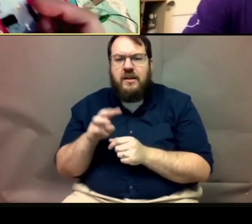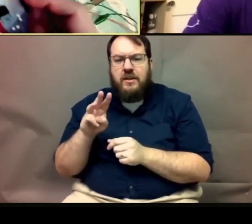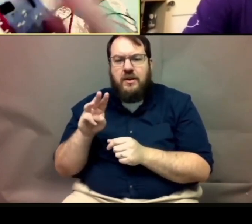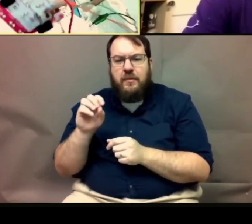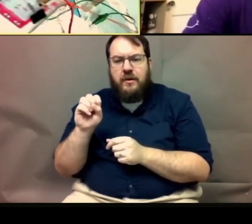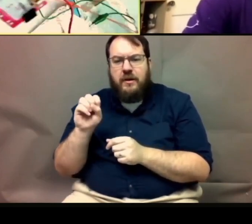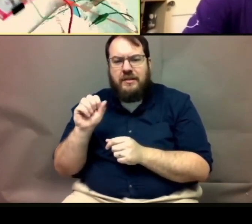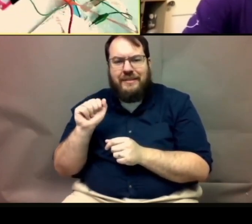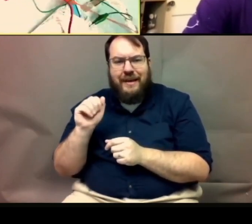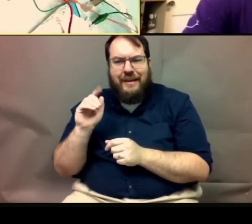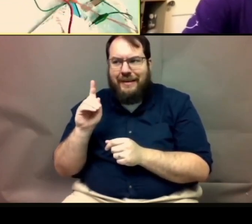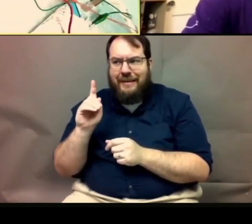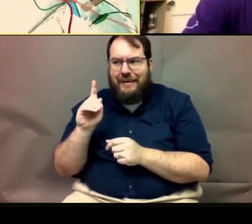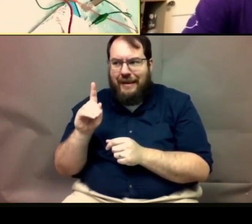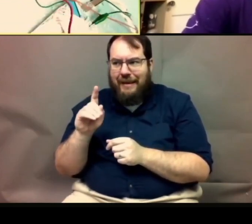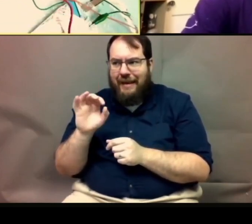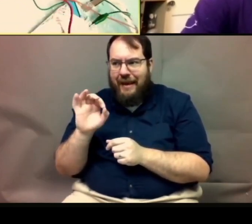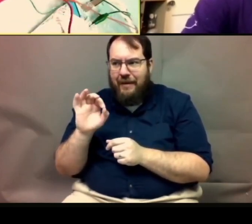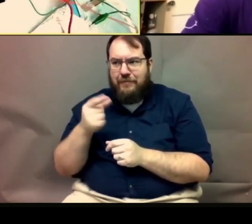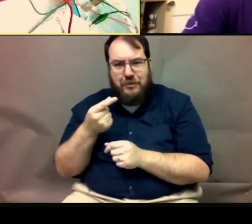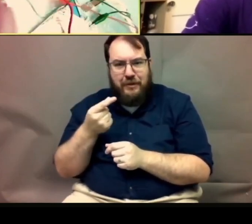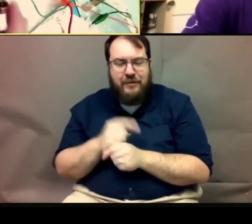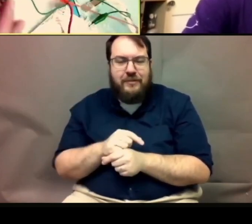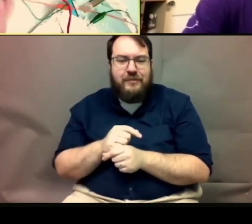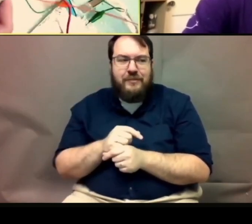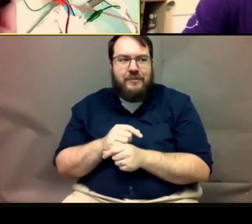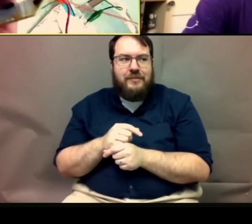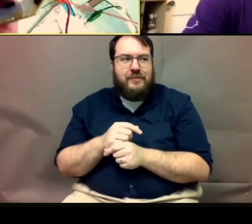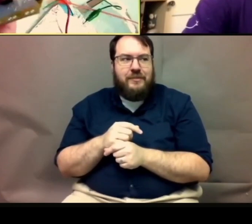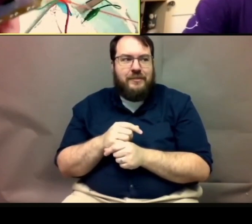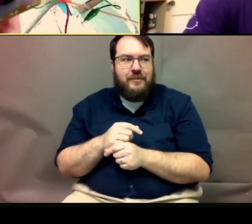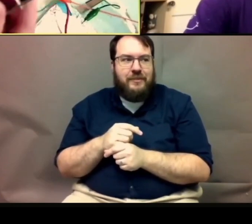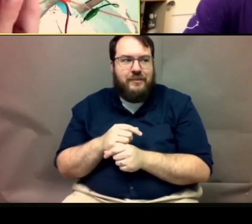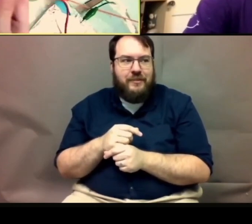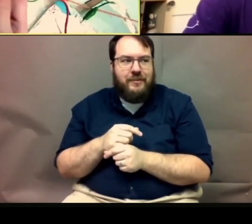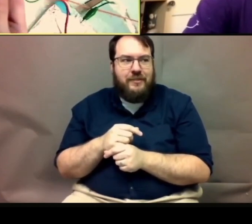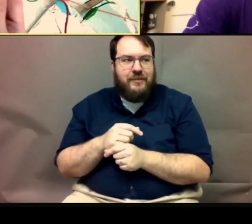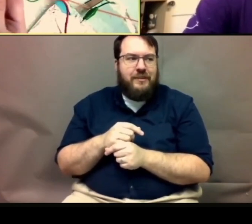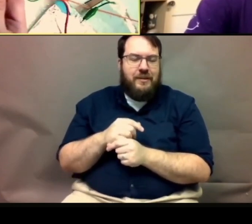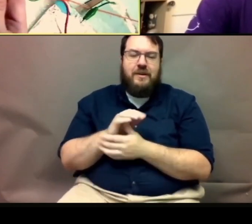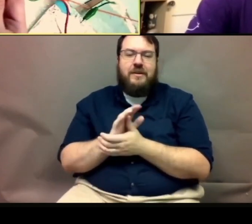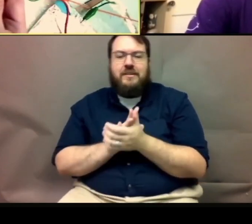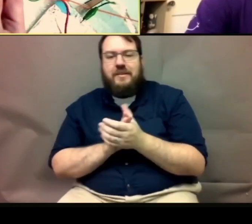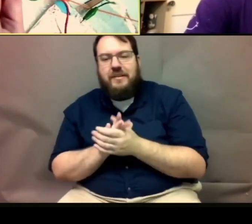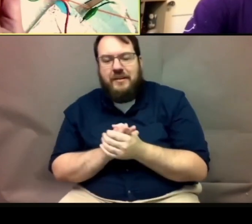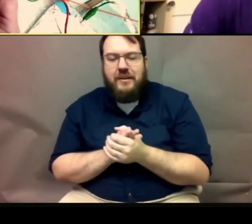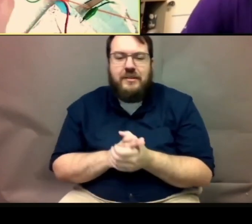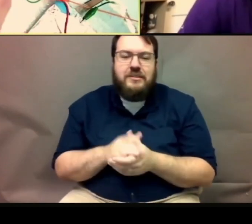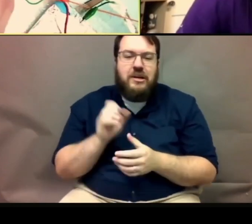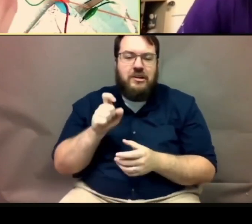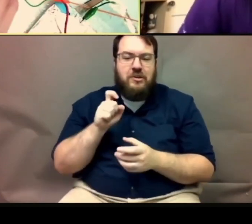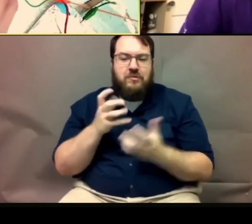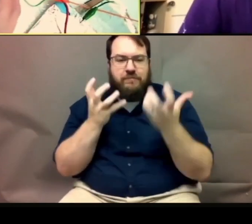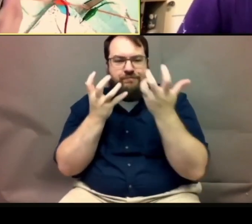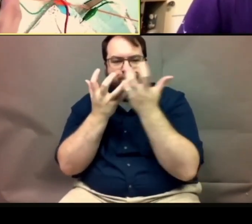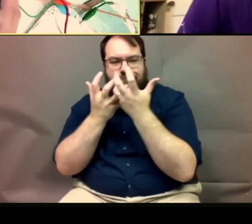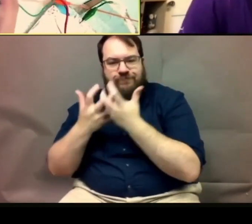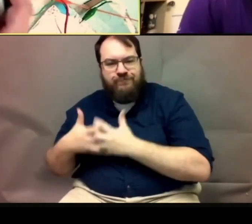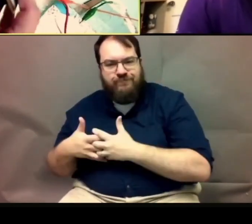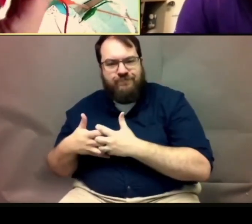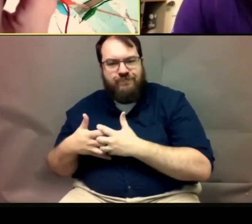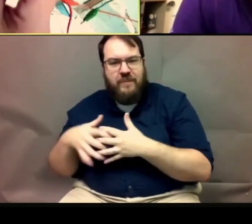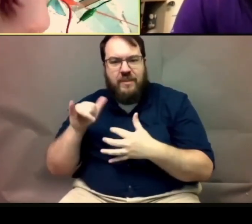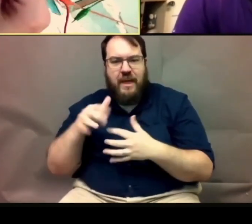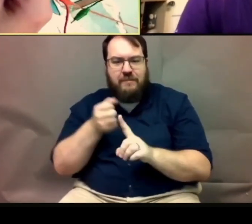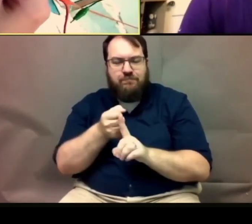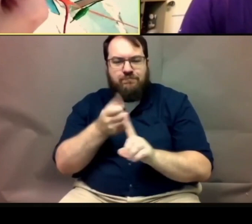And so that's this side of the Makey Makey. And we call it Player 2 backpack. You just have to align. It's an expansion